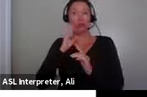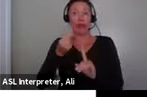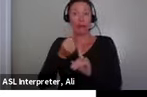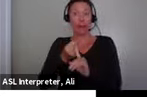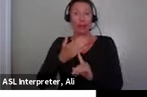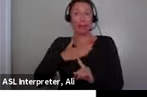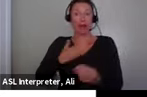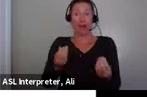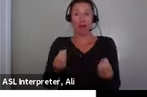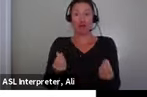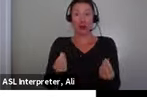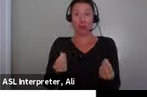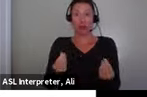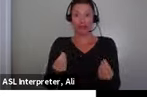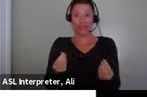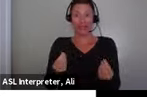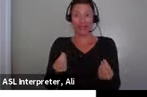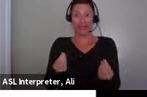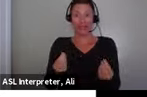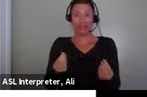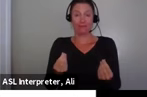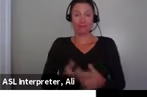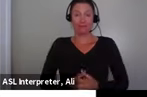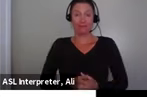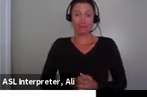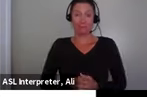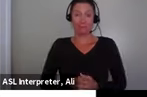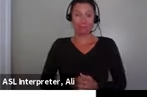on our property.